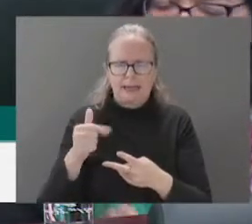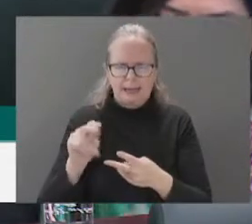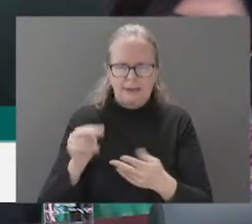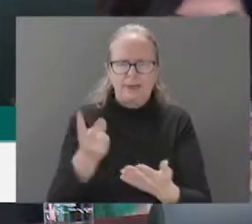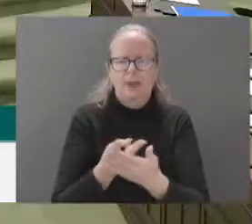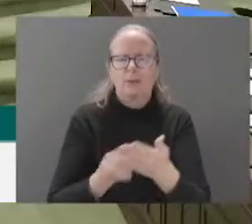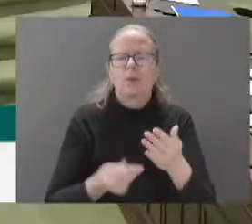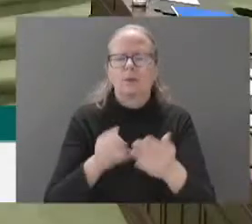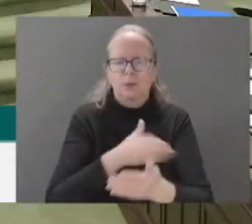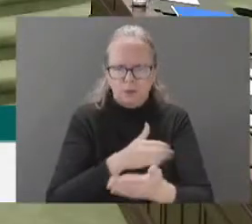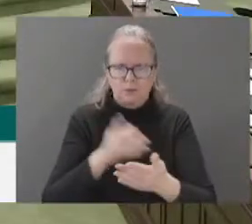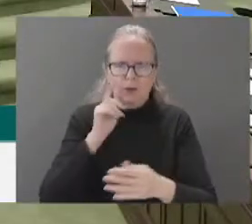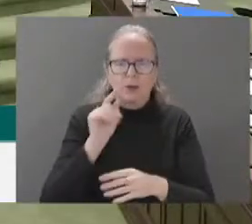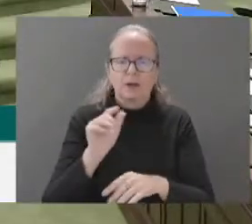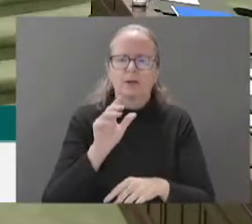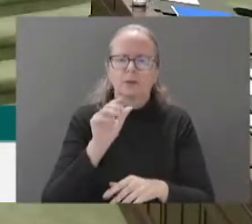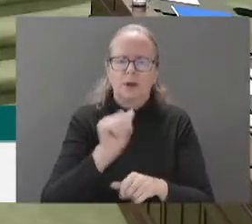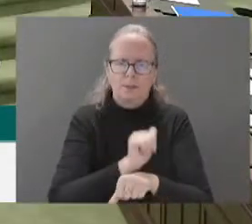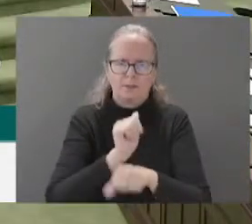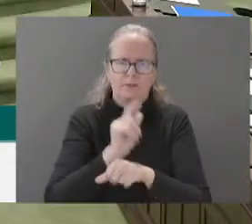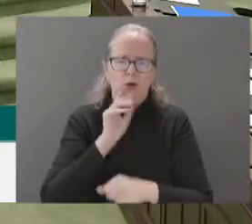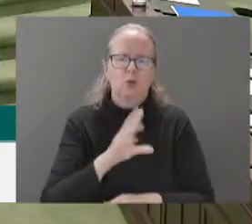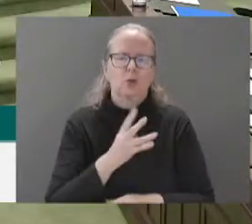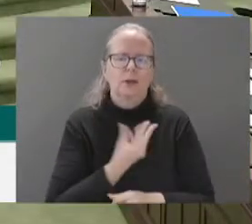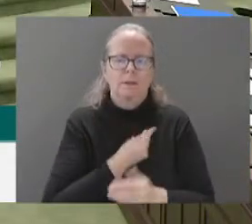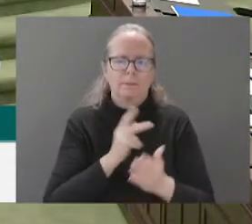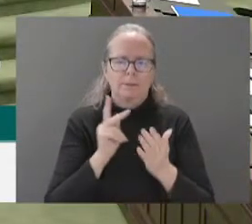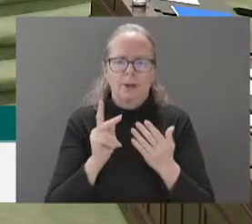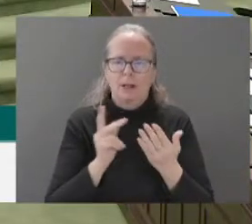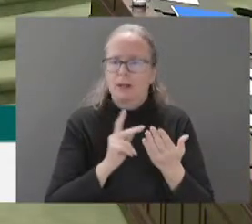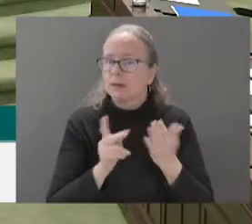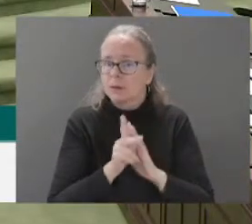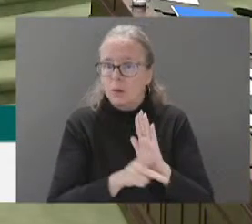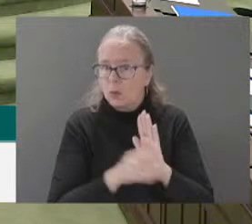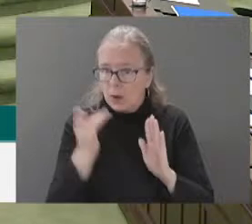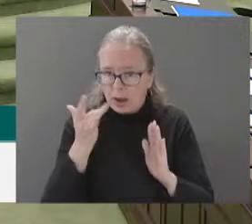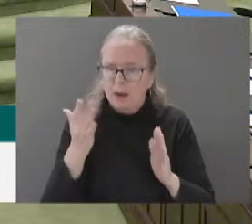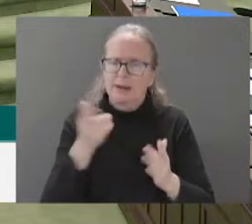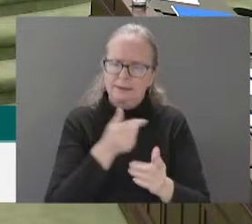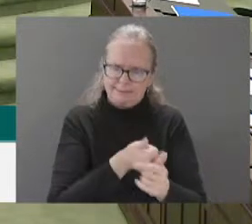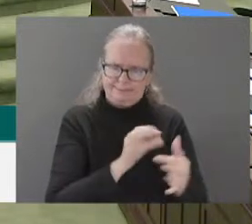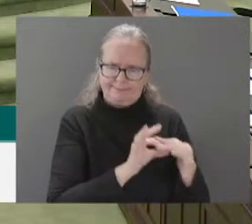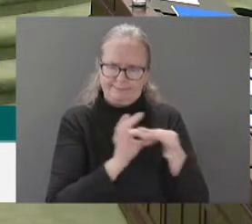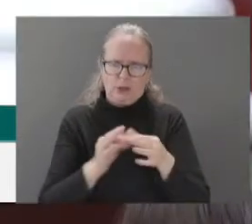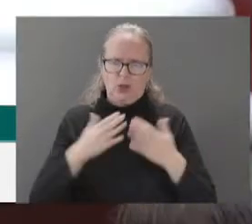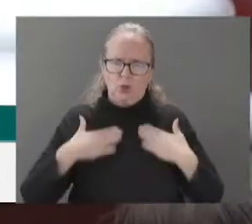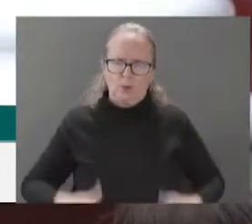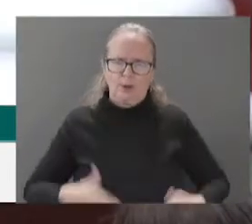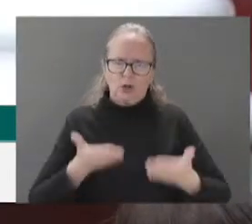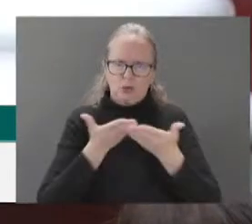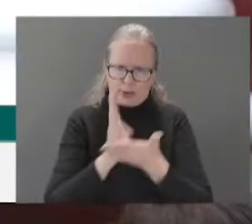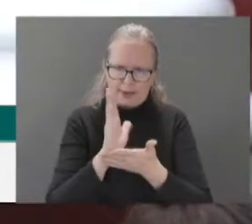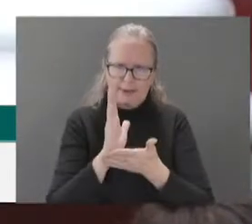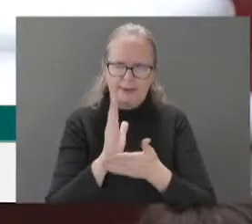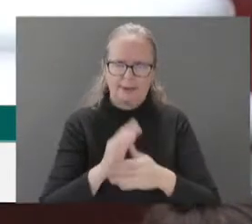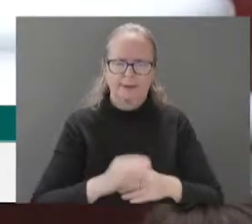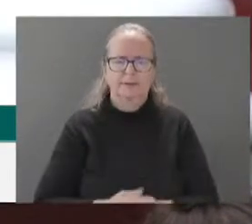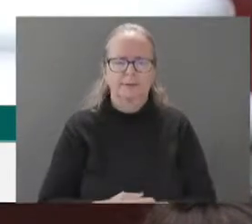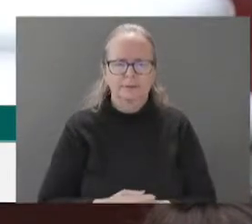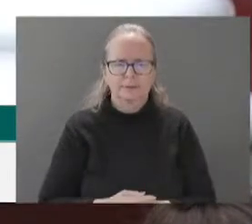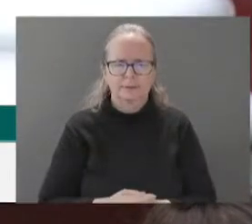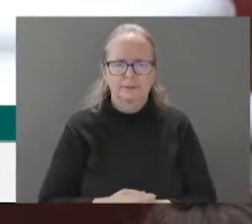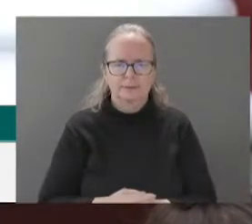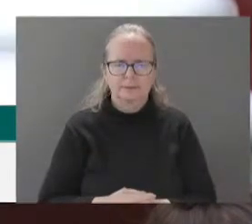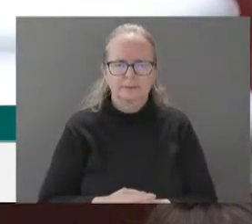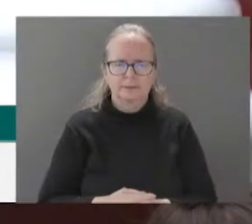rights for Calgary Bennington thank you I'd like to table the requisite number of copies article from the St Albert Gazette